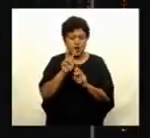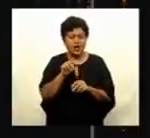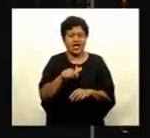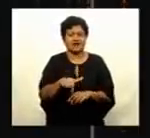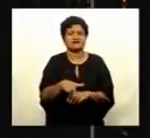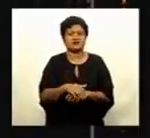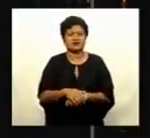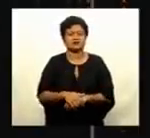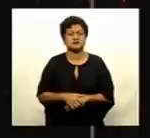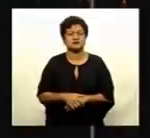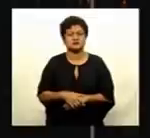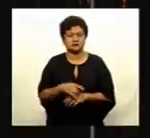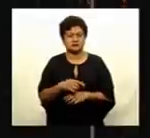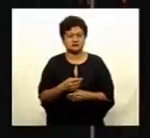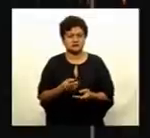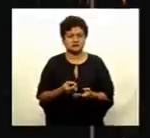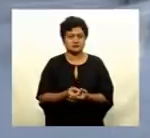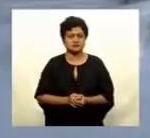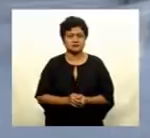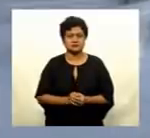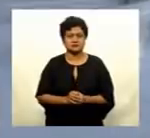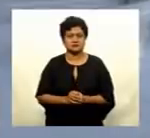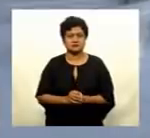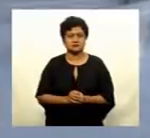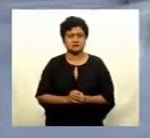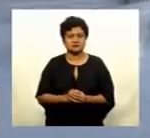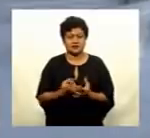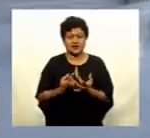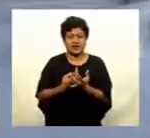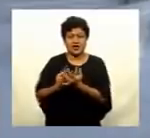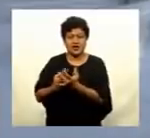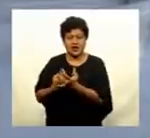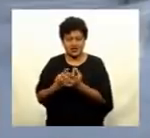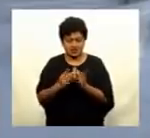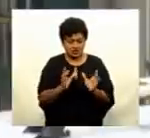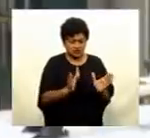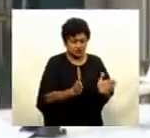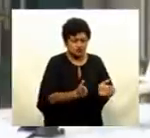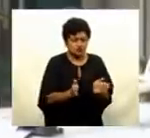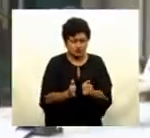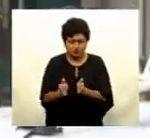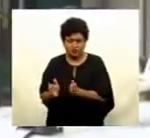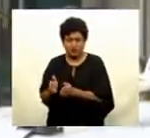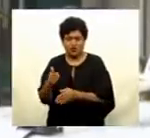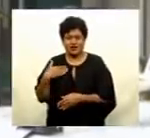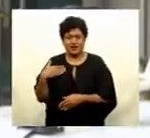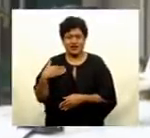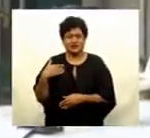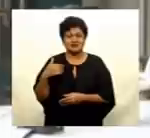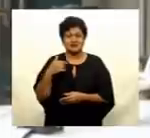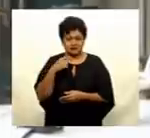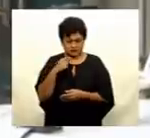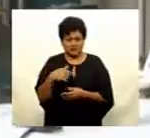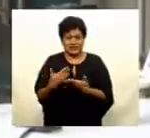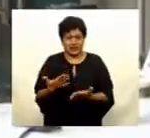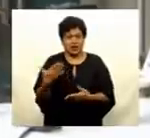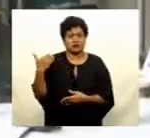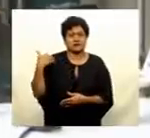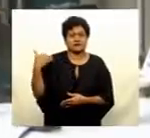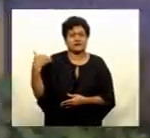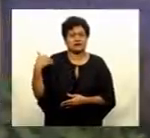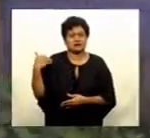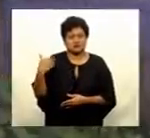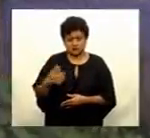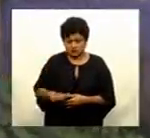also affected. Kritika Kumar reports. Some of the other small health centers around the country were also affected. However, this did